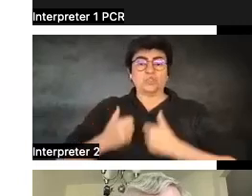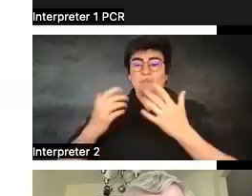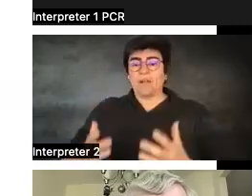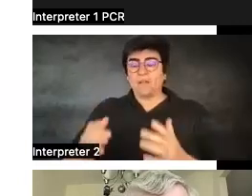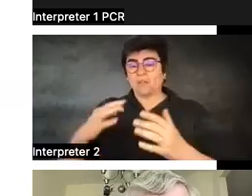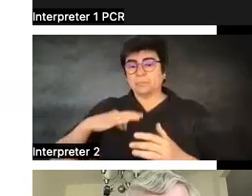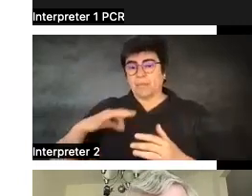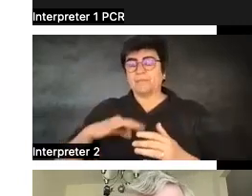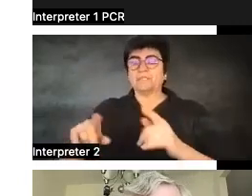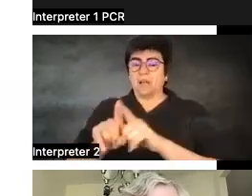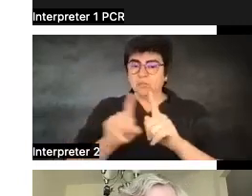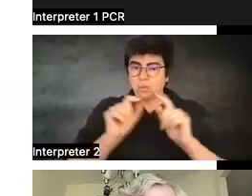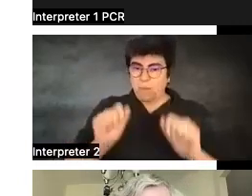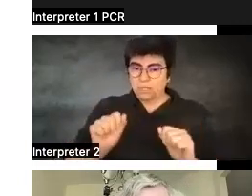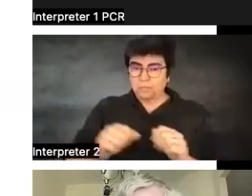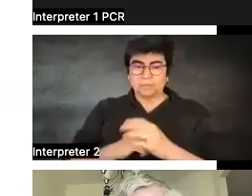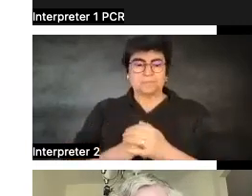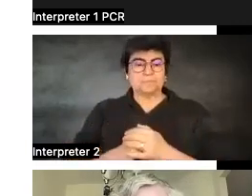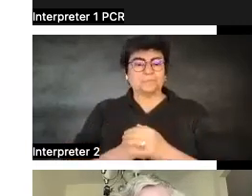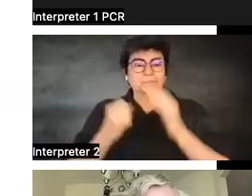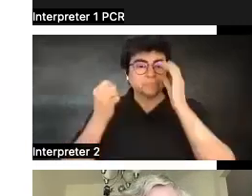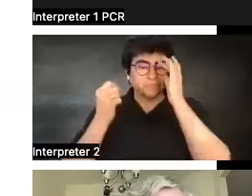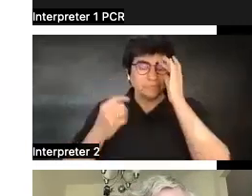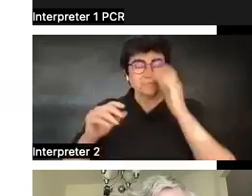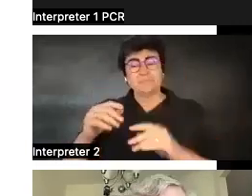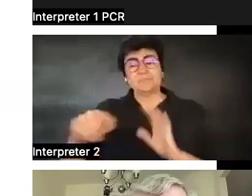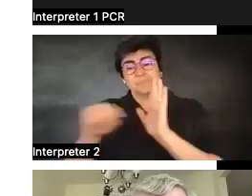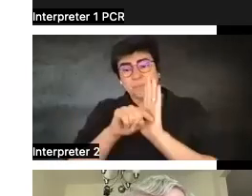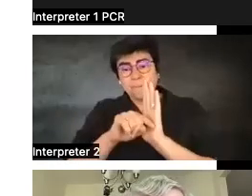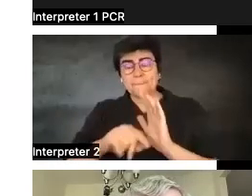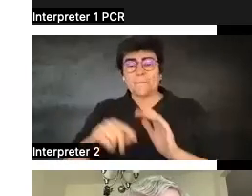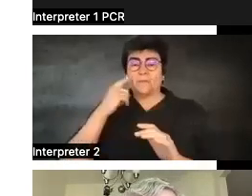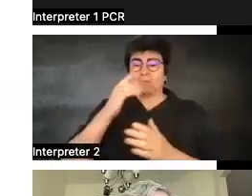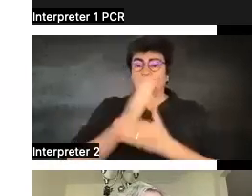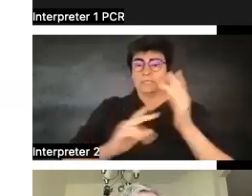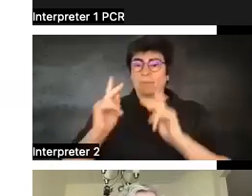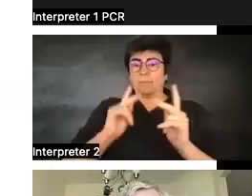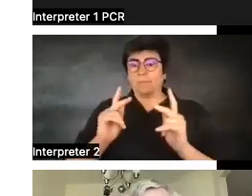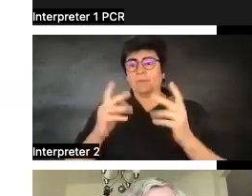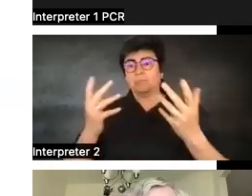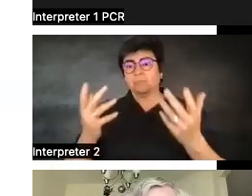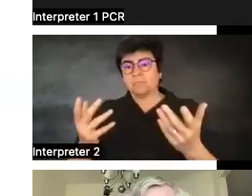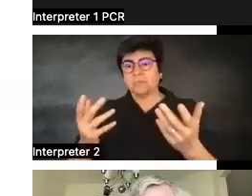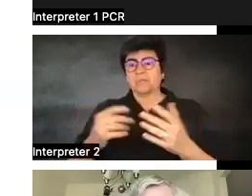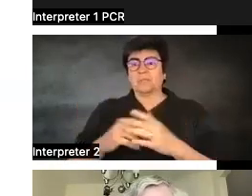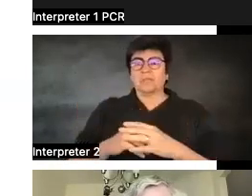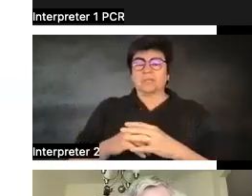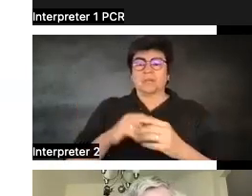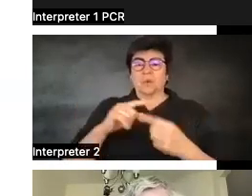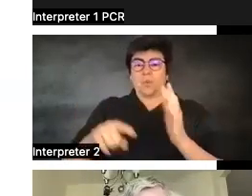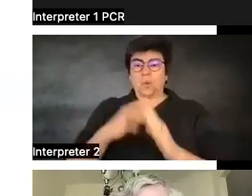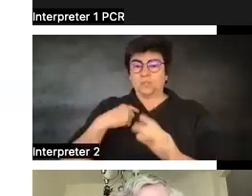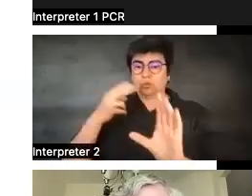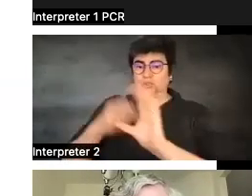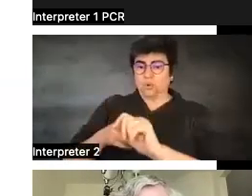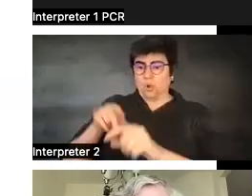are also possible. Now, the bad news, if for some people at least, is that once you join a tontine,